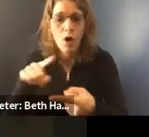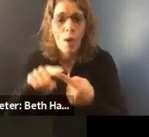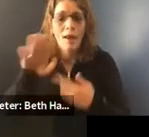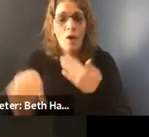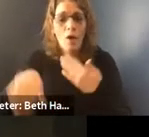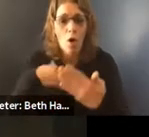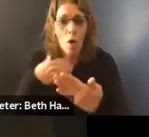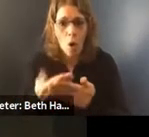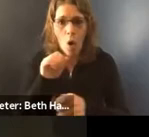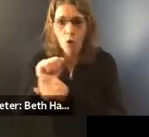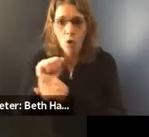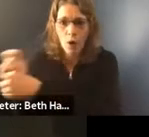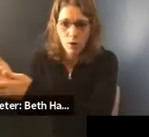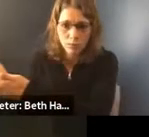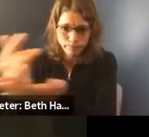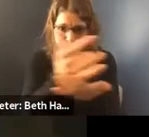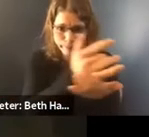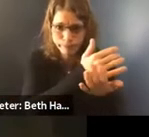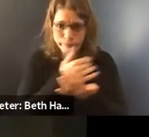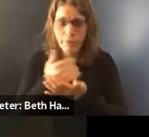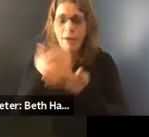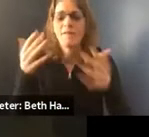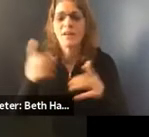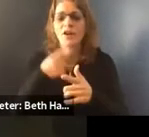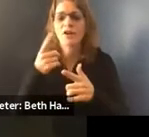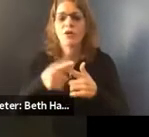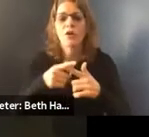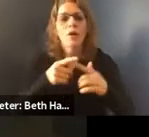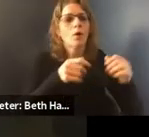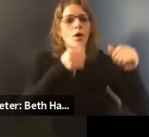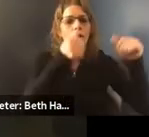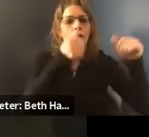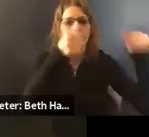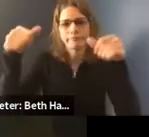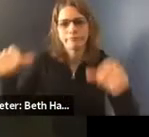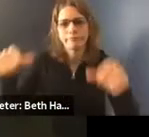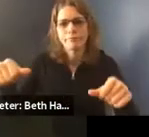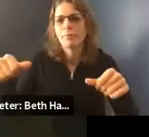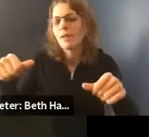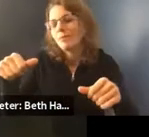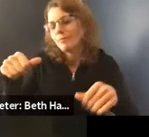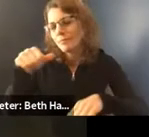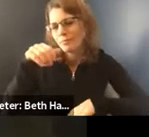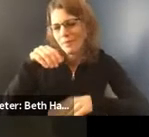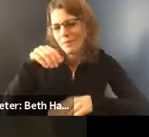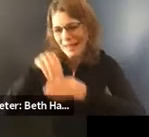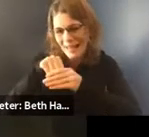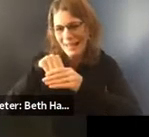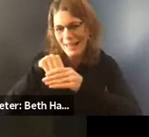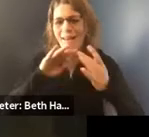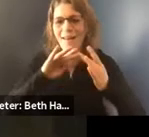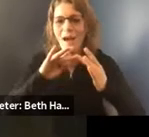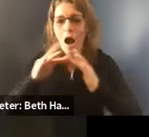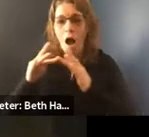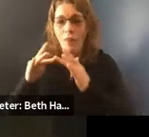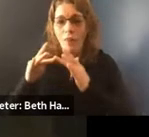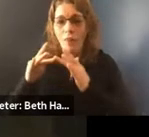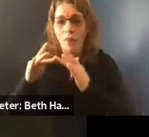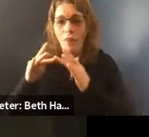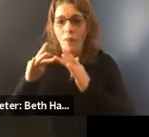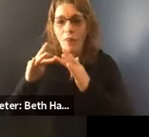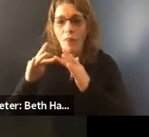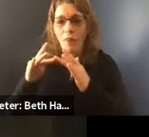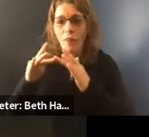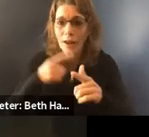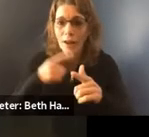in an online gallery and share the output of this exciting week. So that is the plan. You